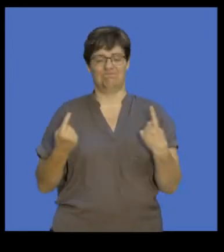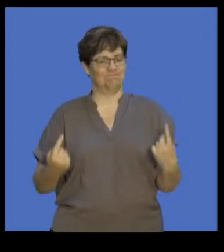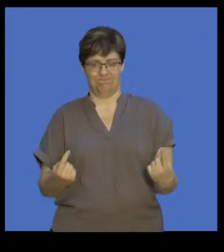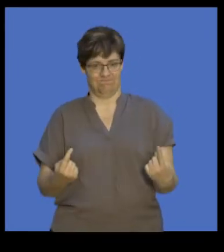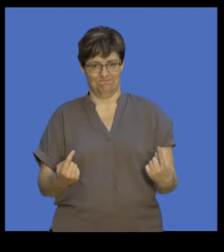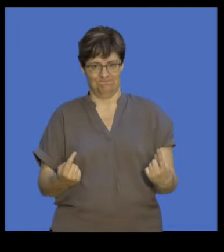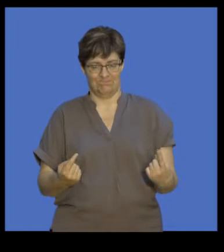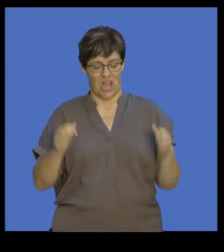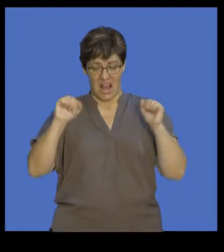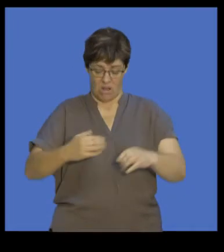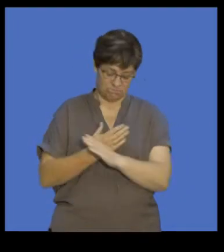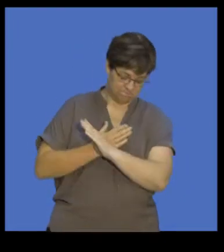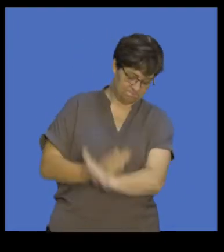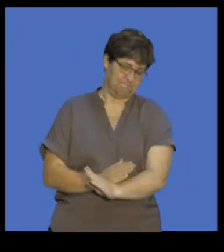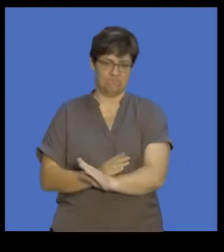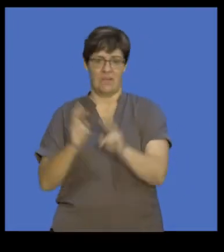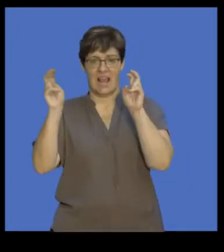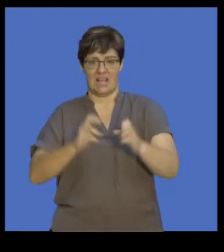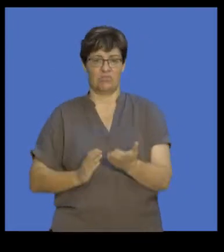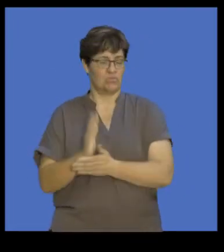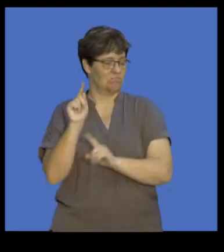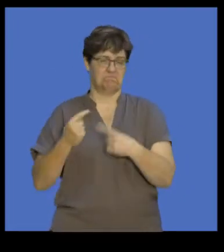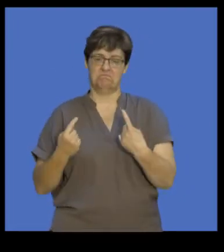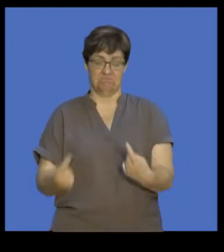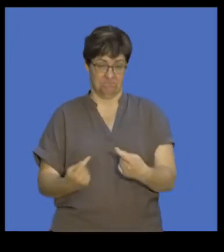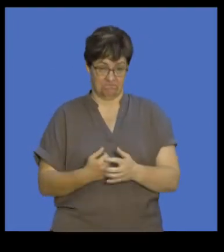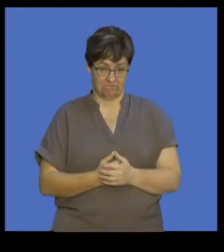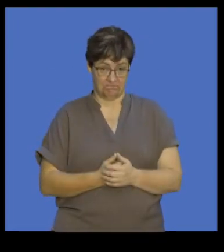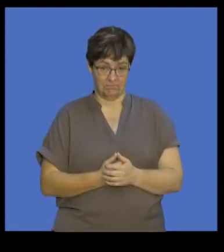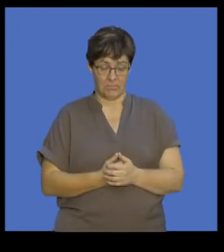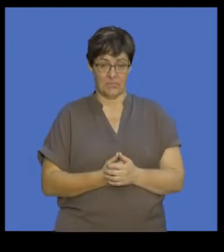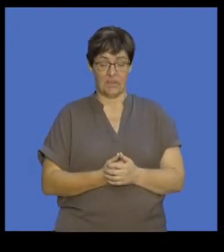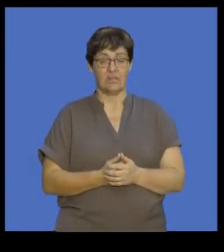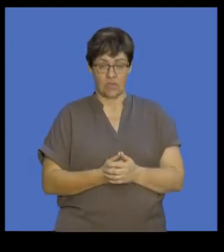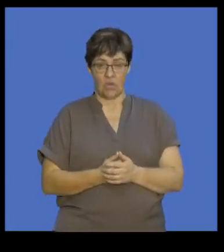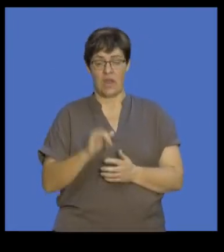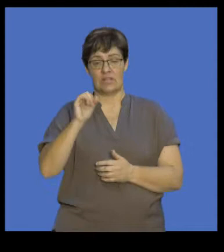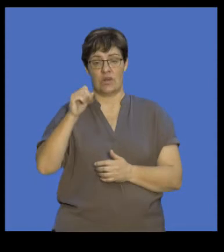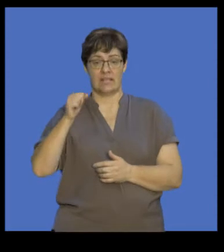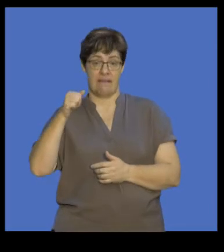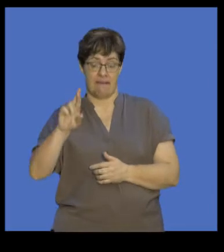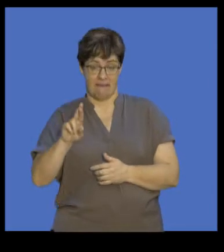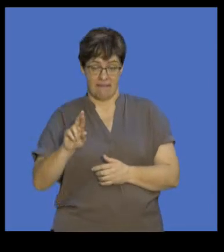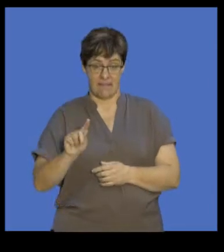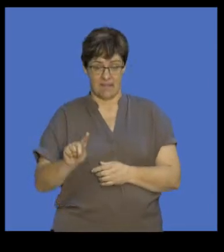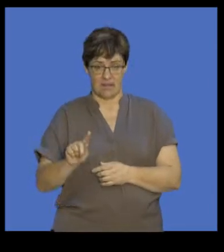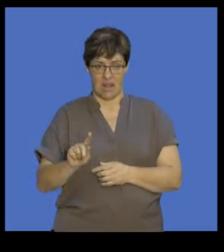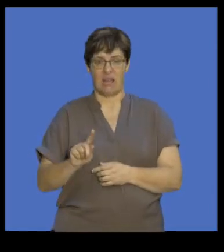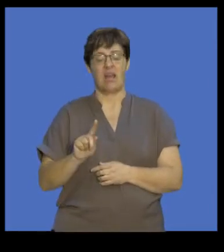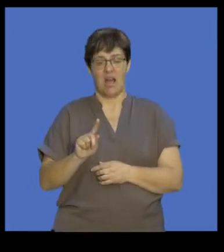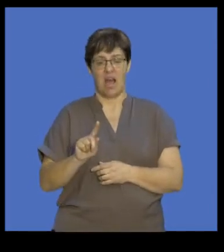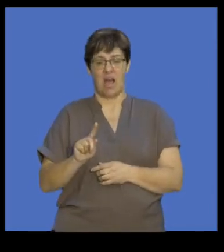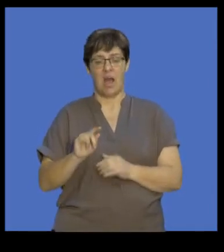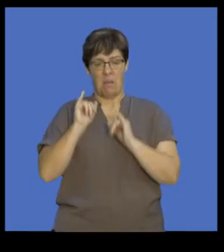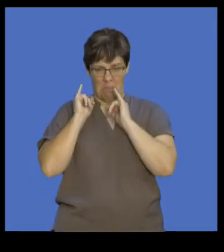that do not allow electric charge to move through them. So insulators are essentially, bad